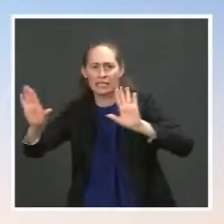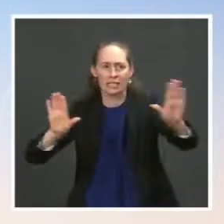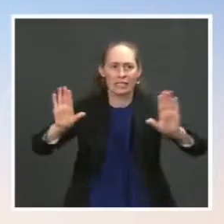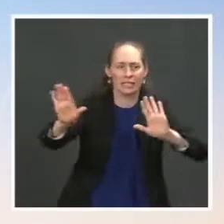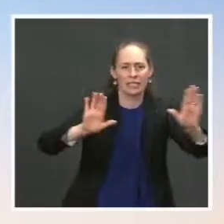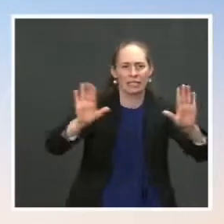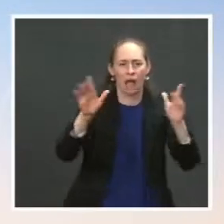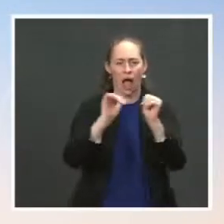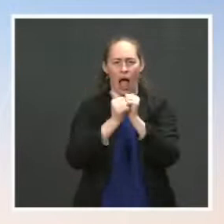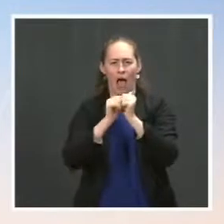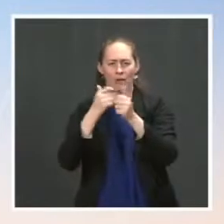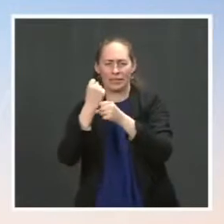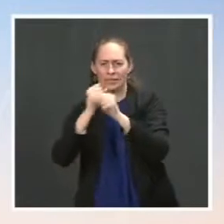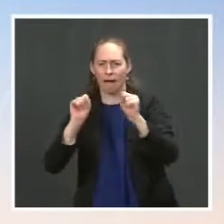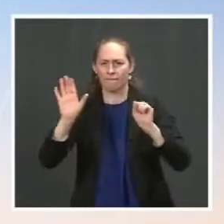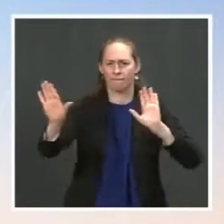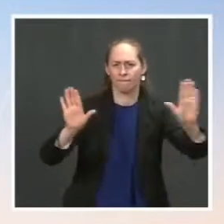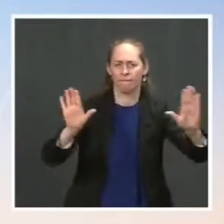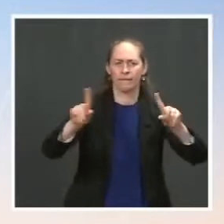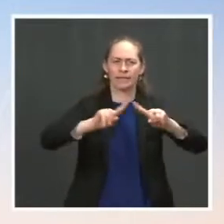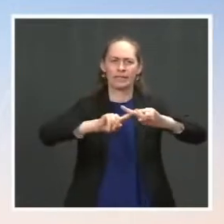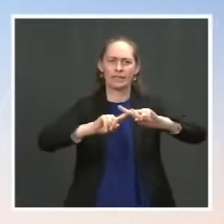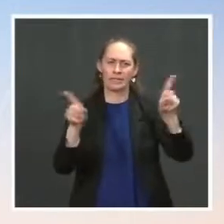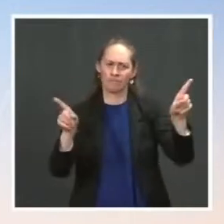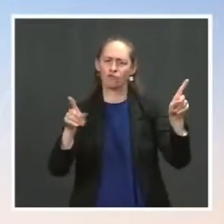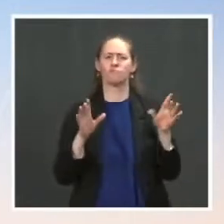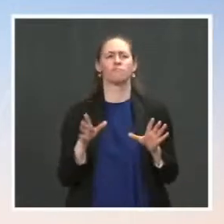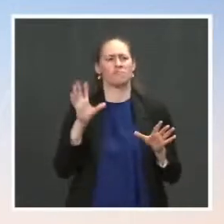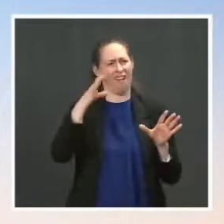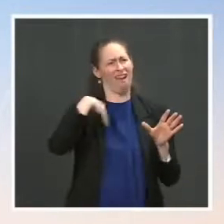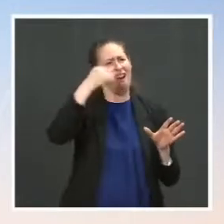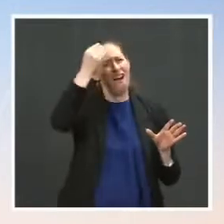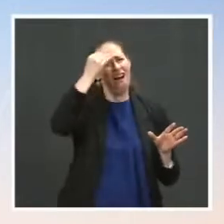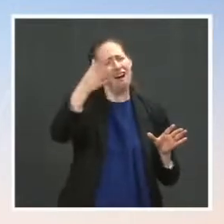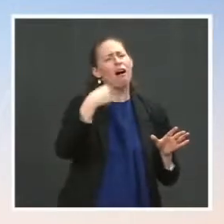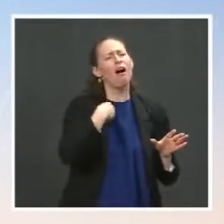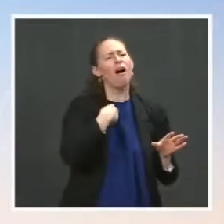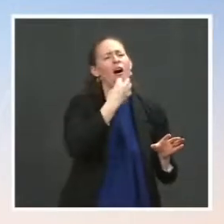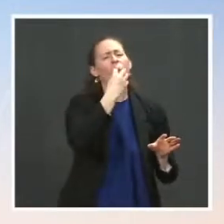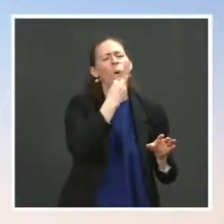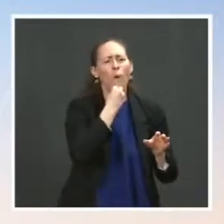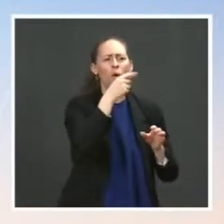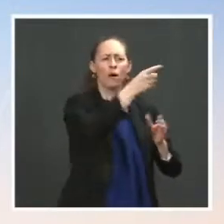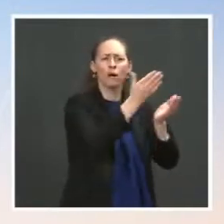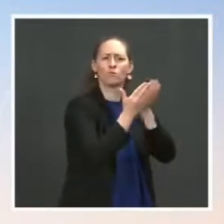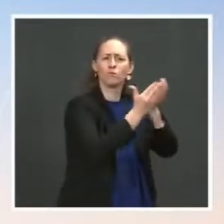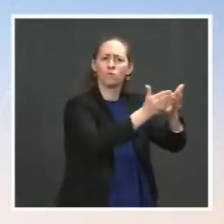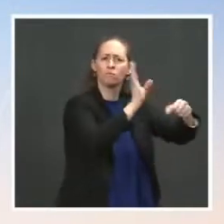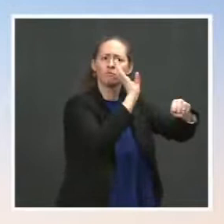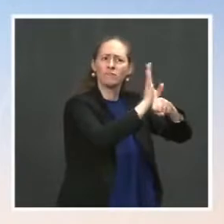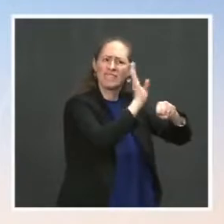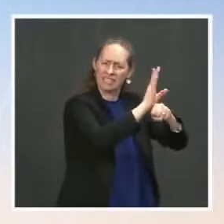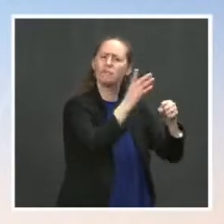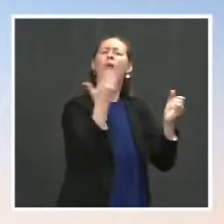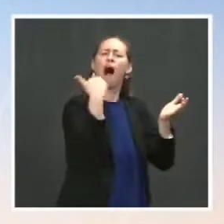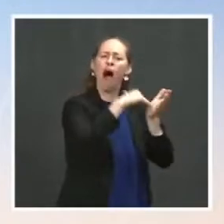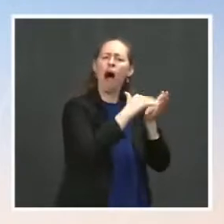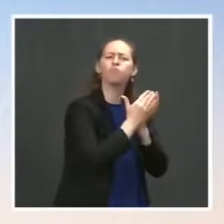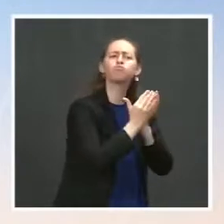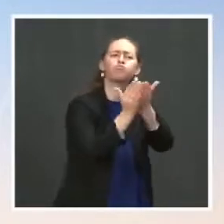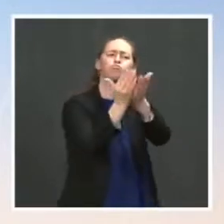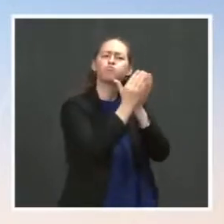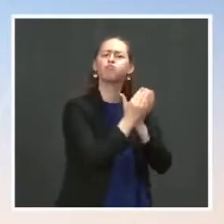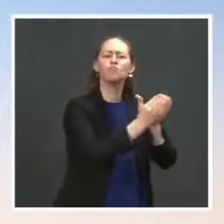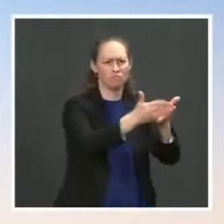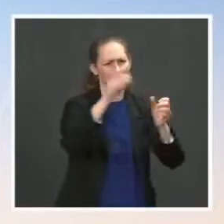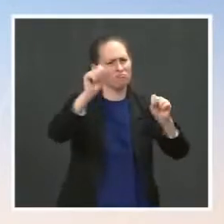that sector. I'll tell you, I certainly care a lot about seeing the cruise sector thrive. And I know that CDC is hopeful